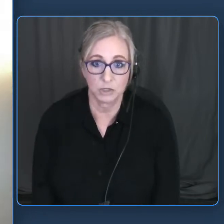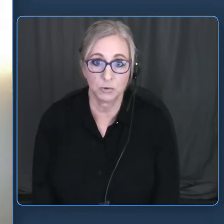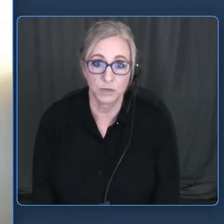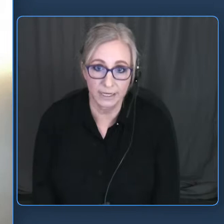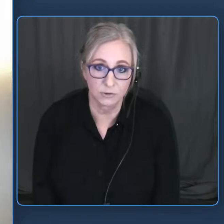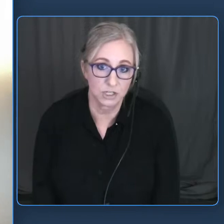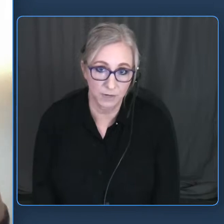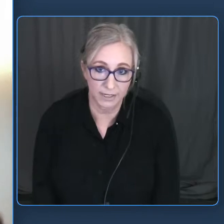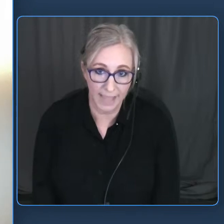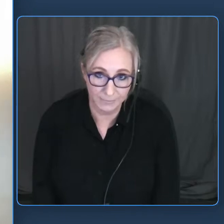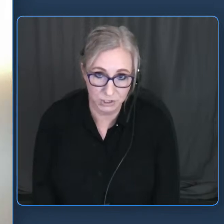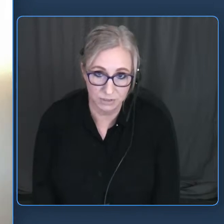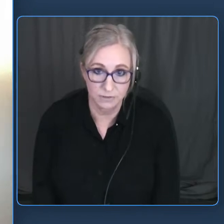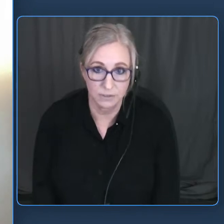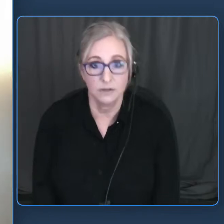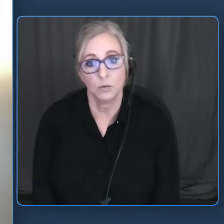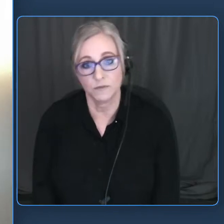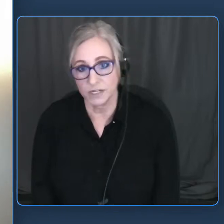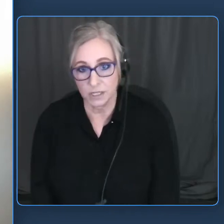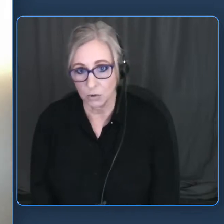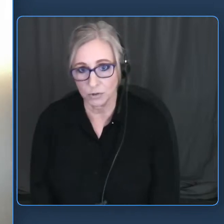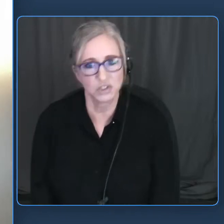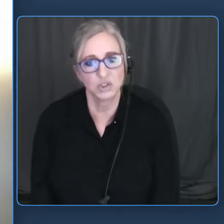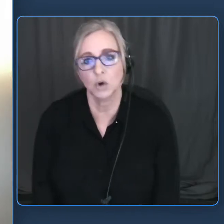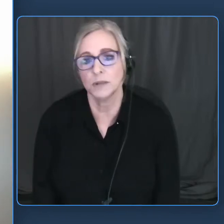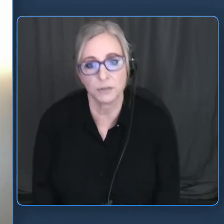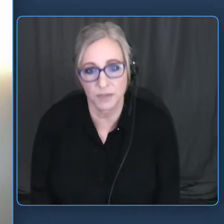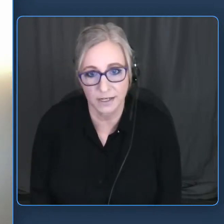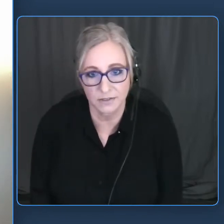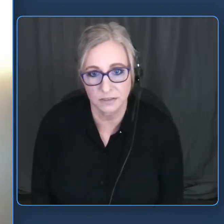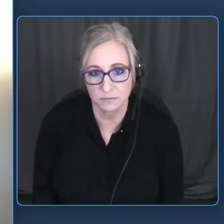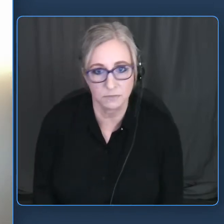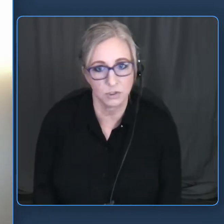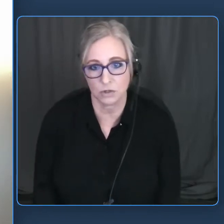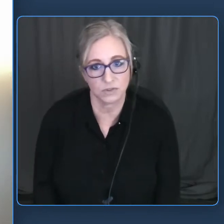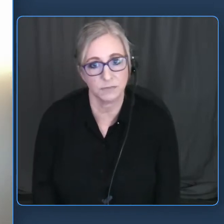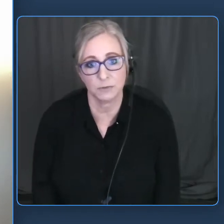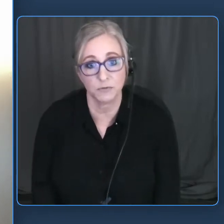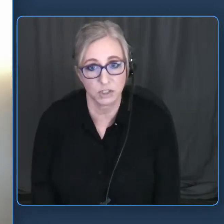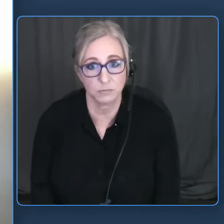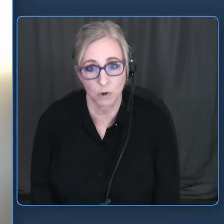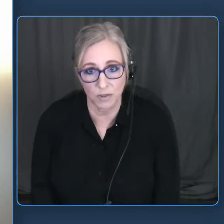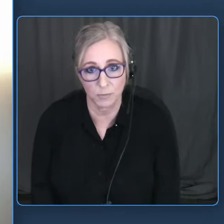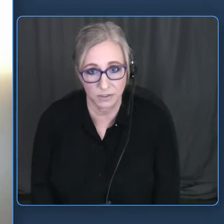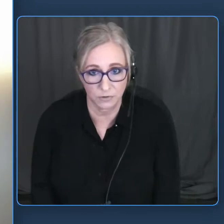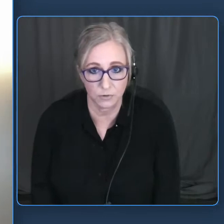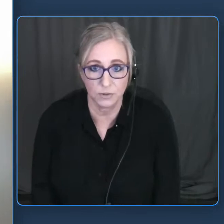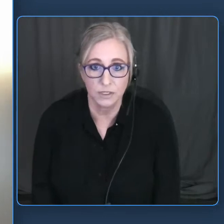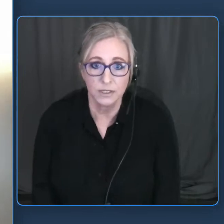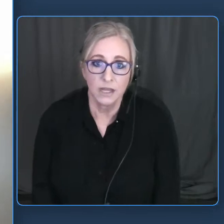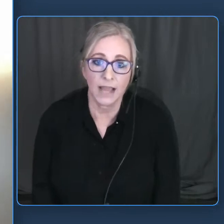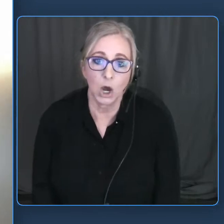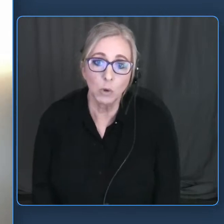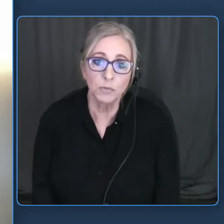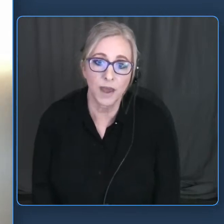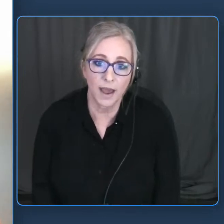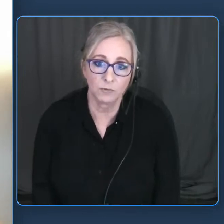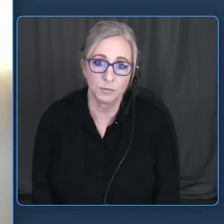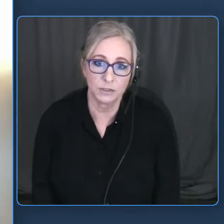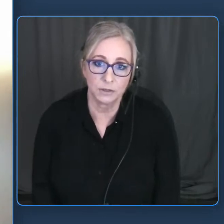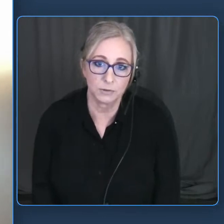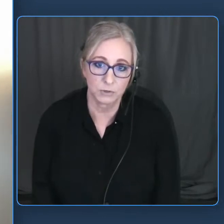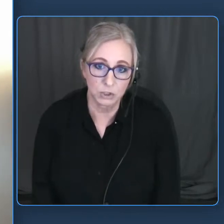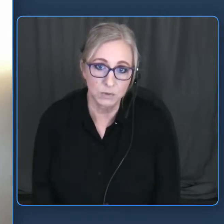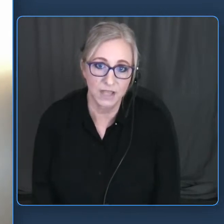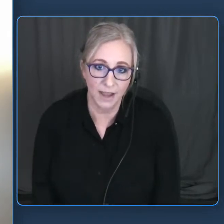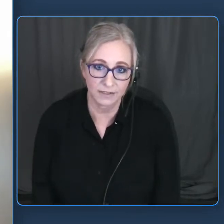keyboard, and they would create or generate a caption or a video. There's so many things, and something with Vision Pro that we could do. I hope that